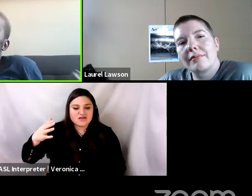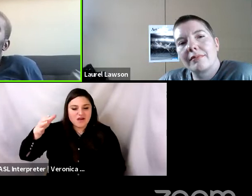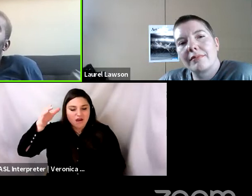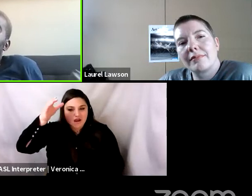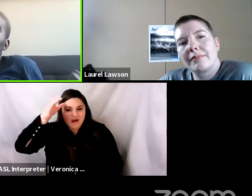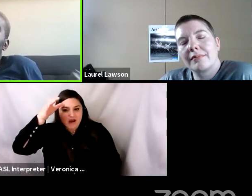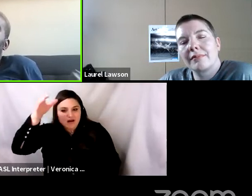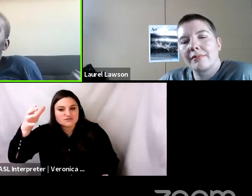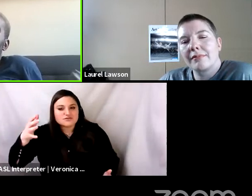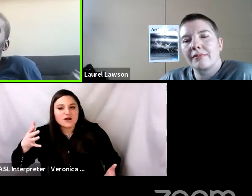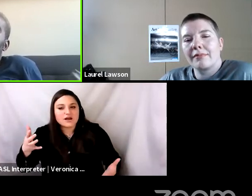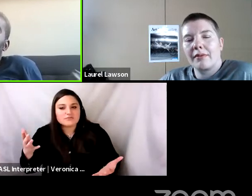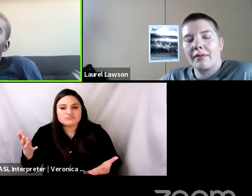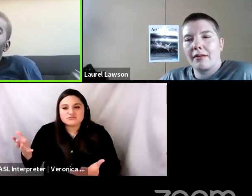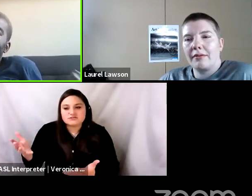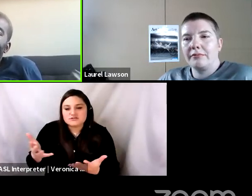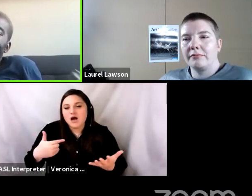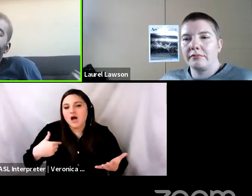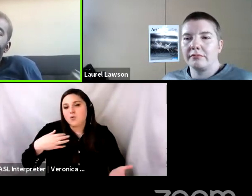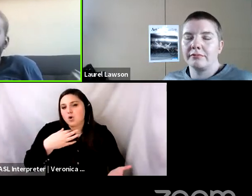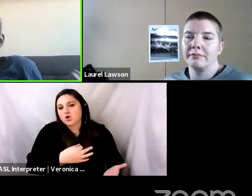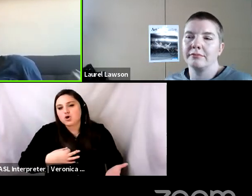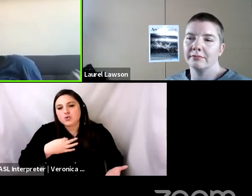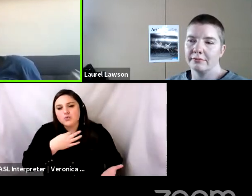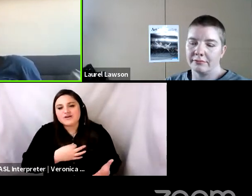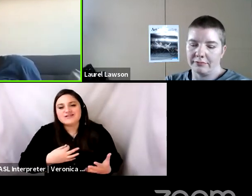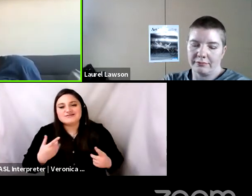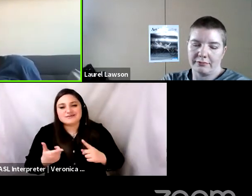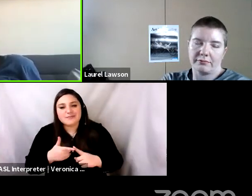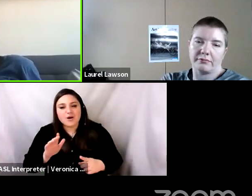work. I'm very curious about that.